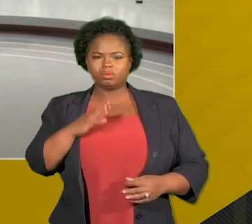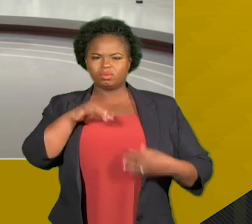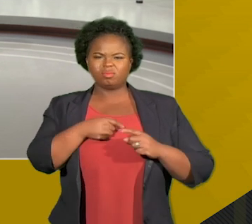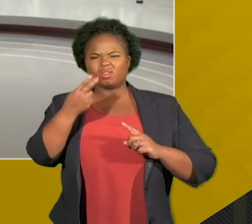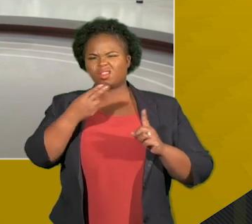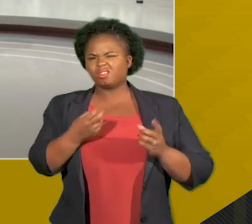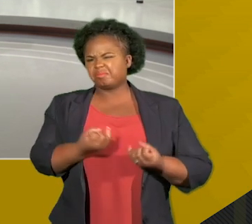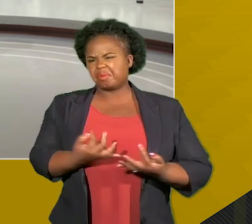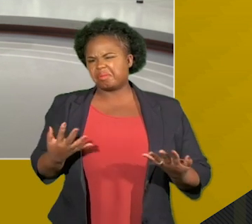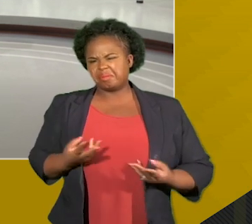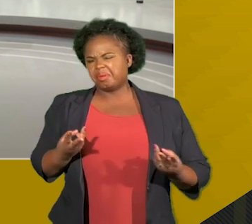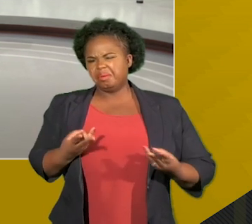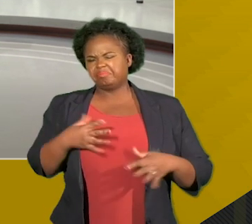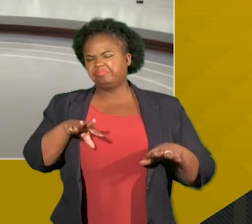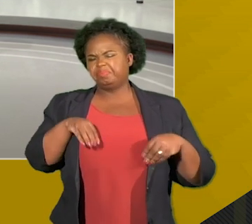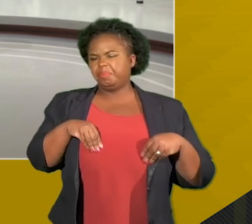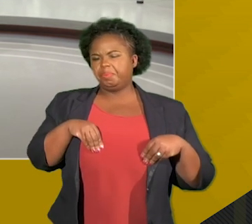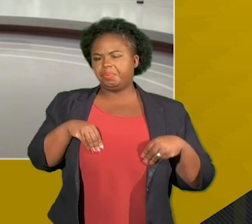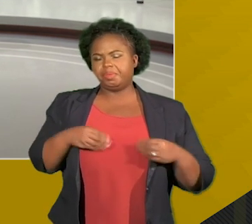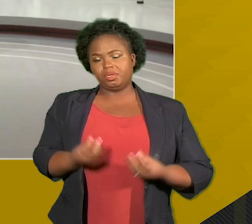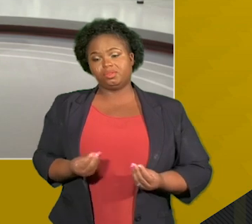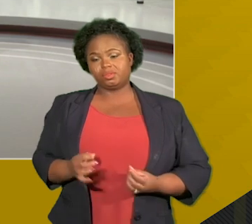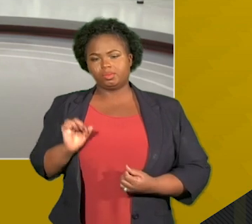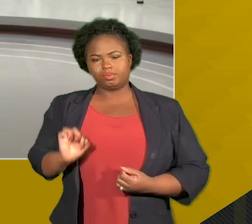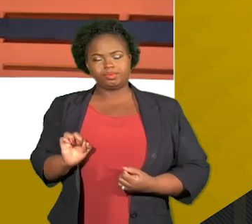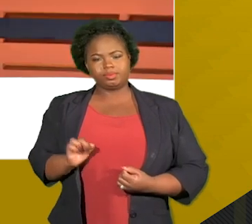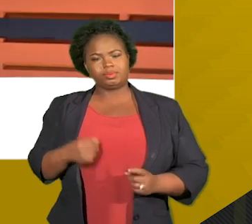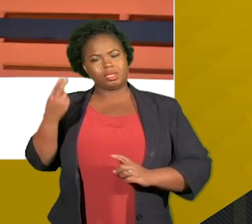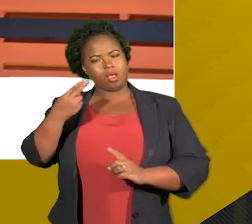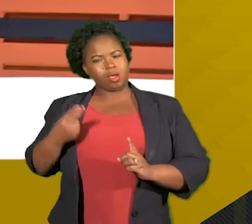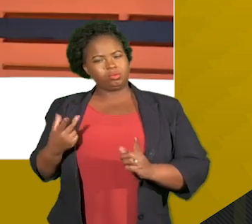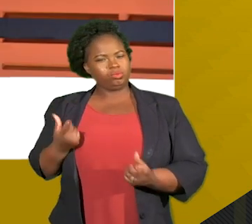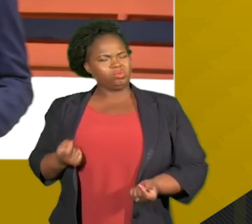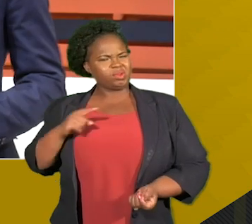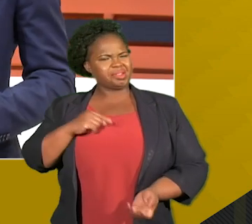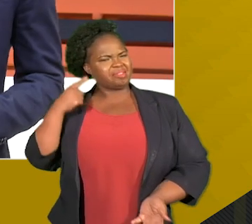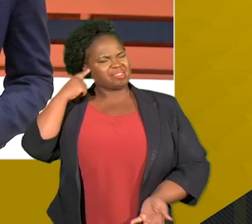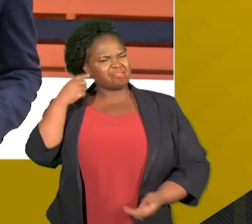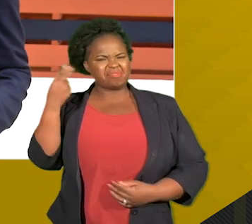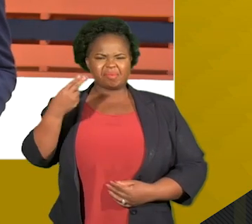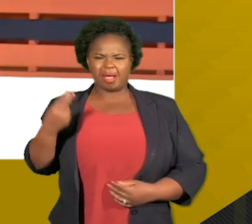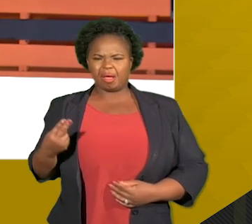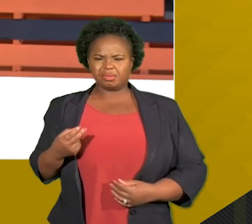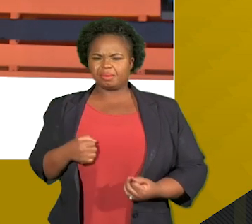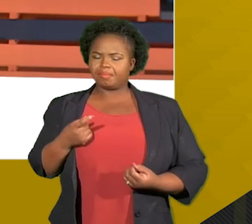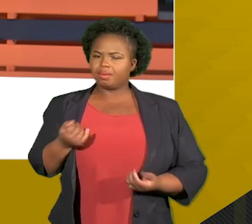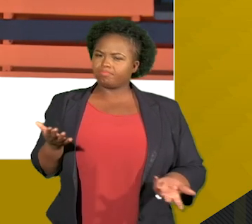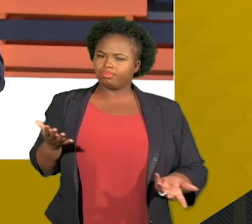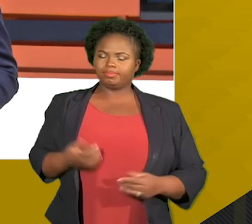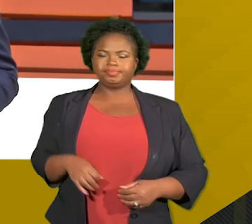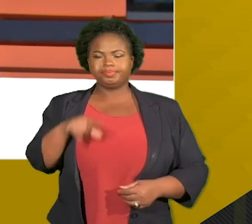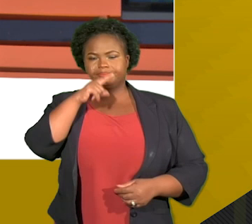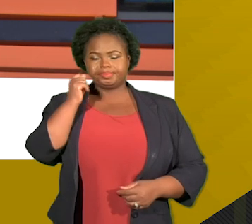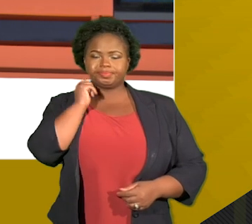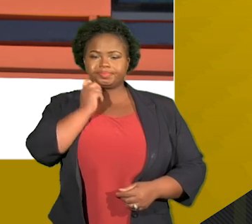abazali abaningi abafuna ukuvumela abantwana babo to go there because bazibuza ukuthi imali ikhona yini. Elami igama mina ngukini nonke